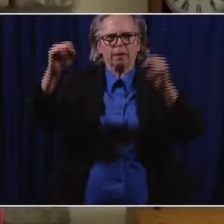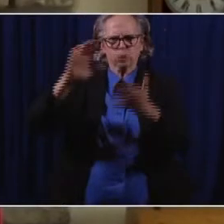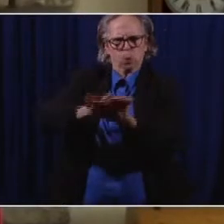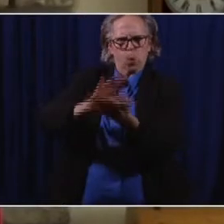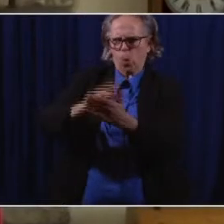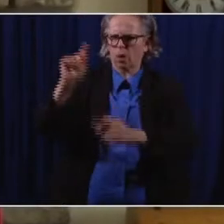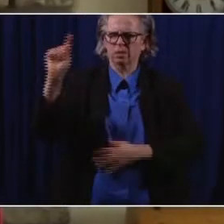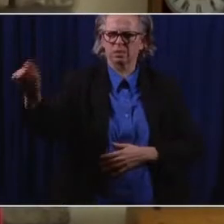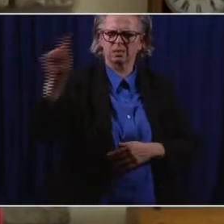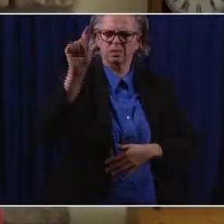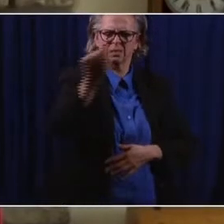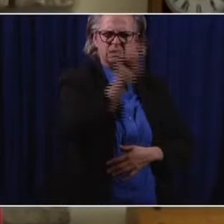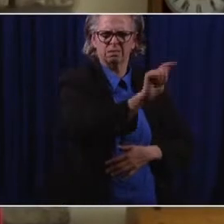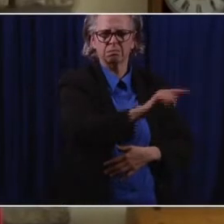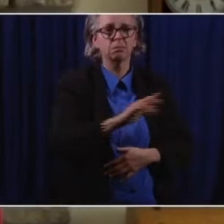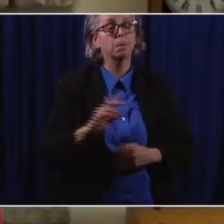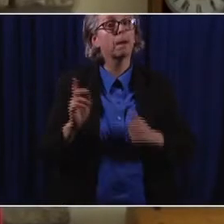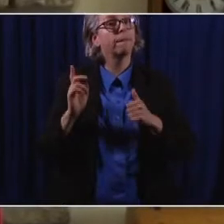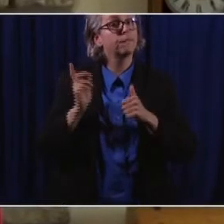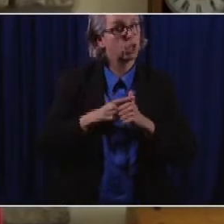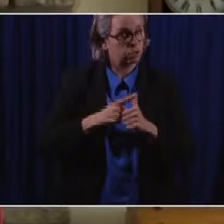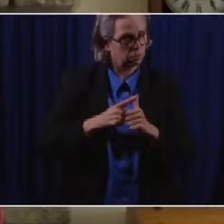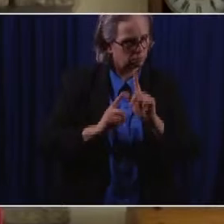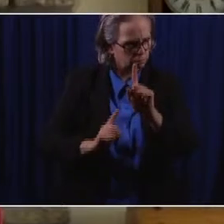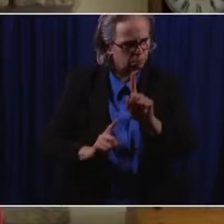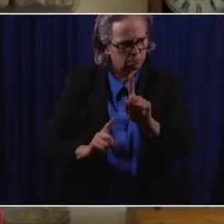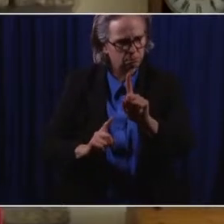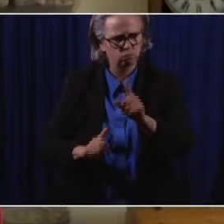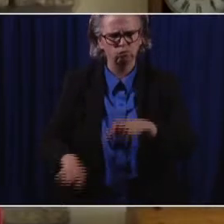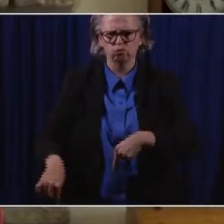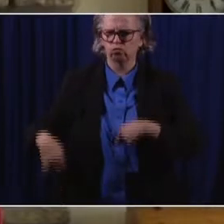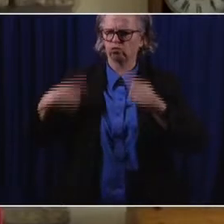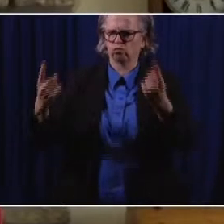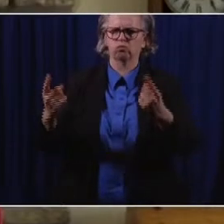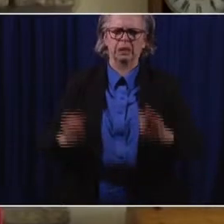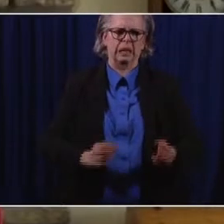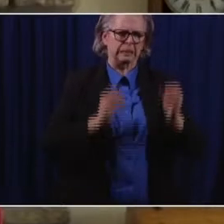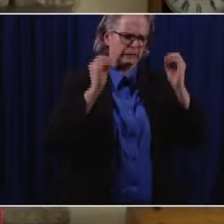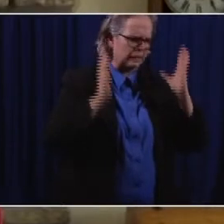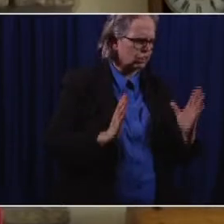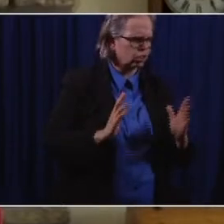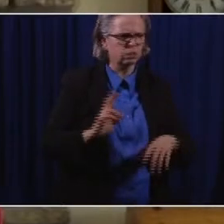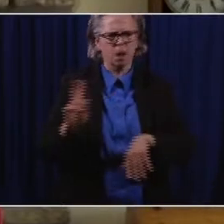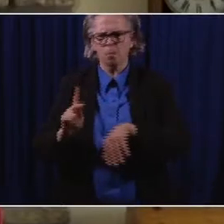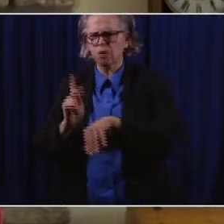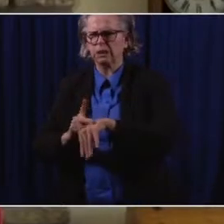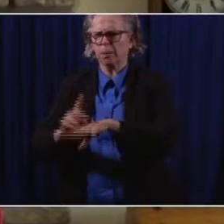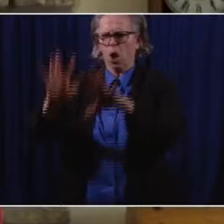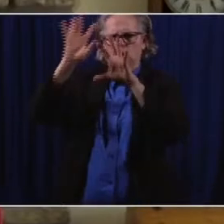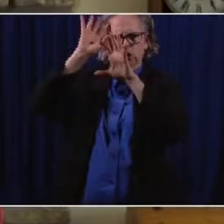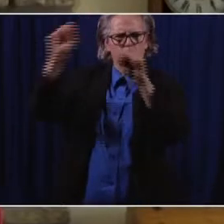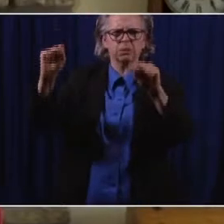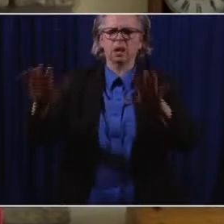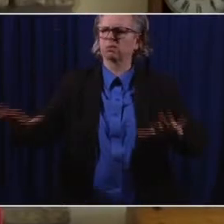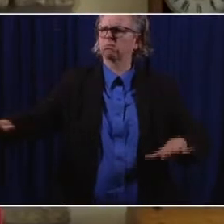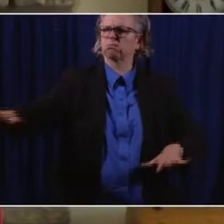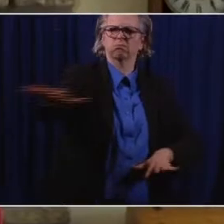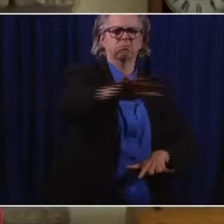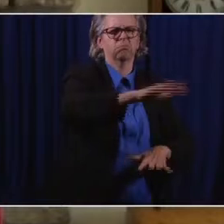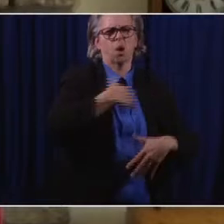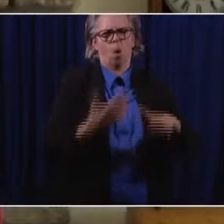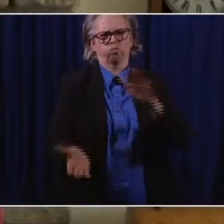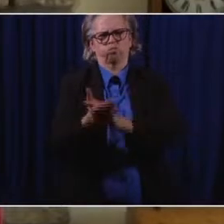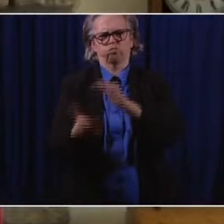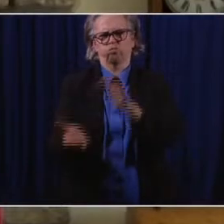very impressed with what our teachers are doing, what our principals are doing, what our superintendents are doing. They're doing an absolutely